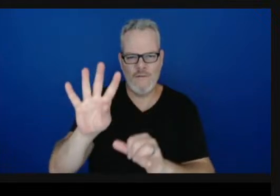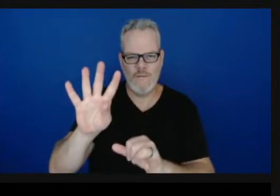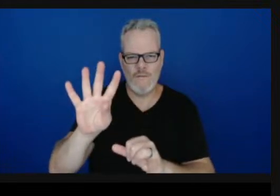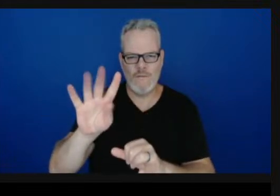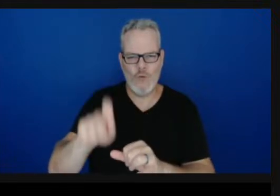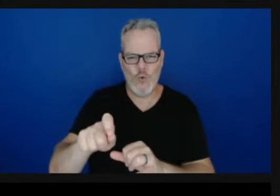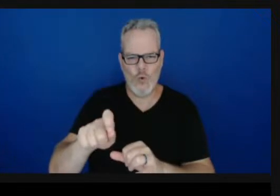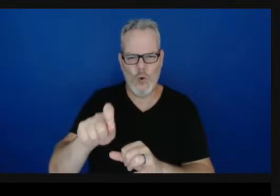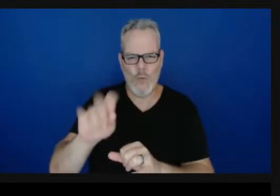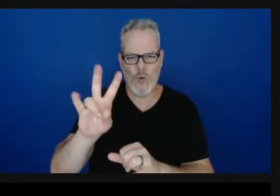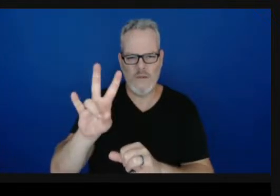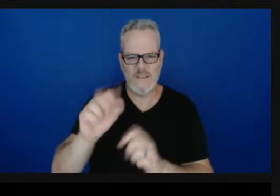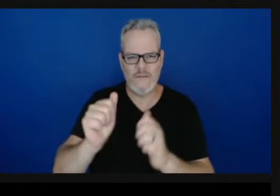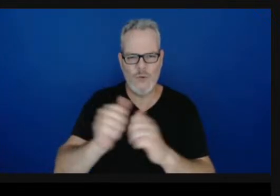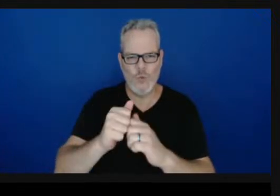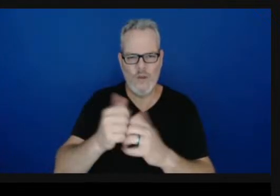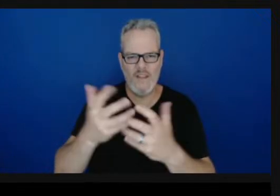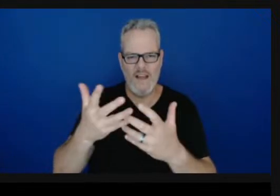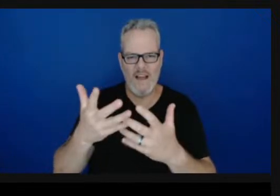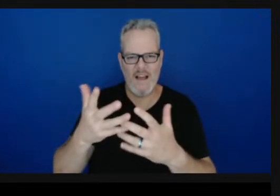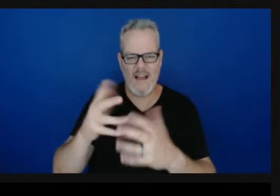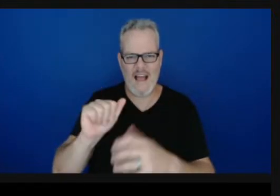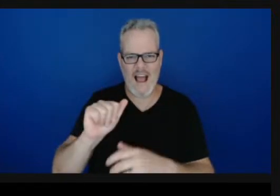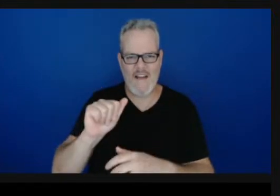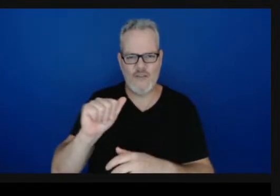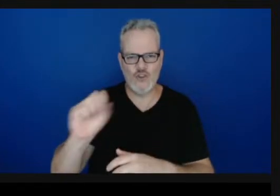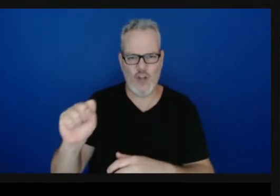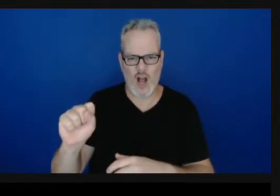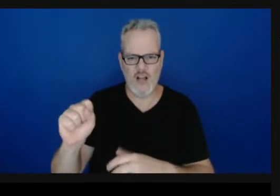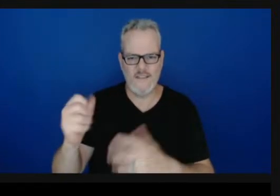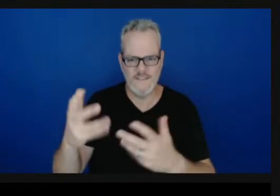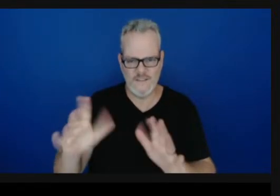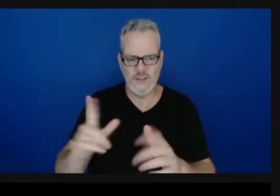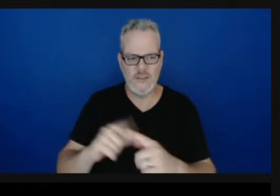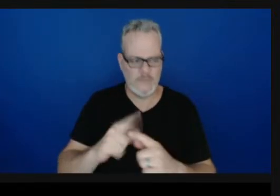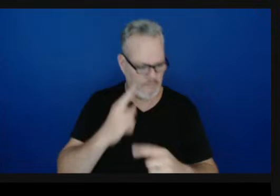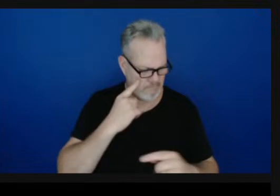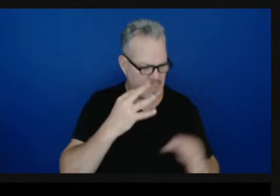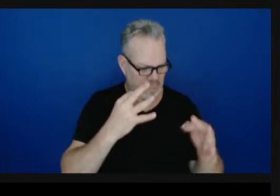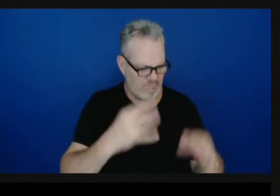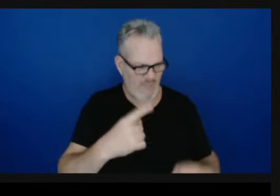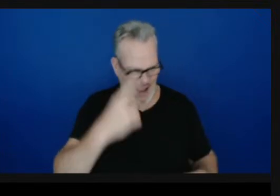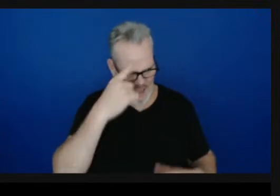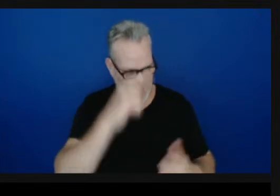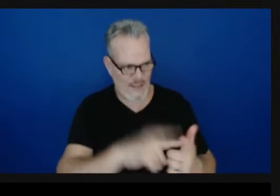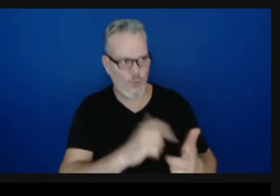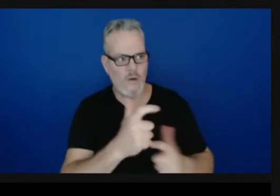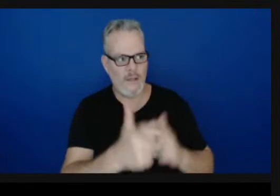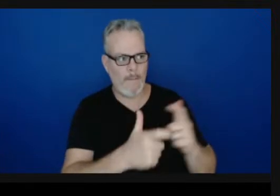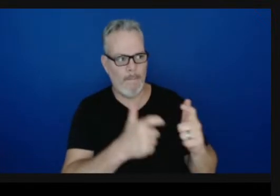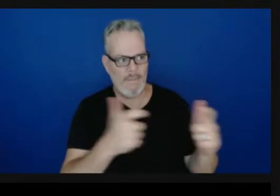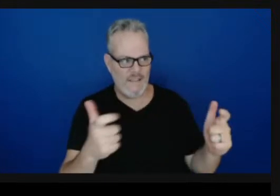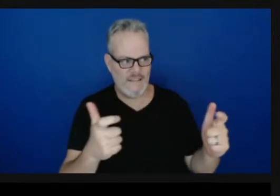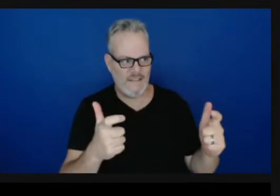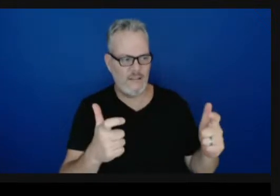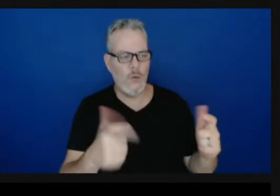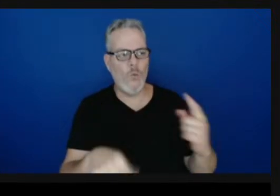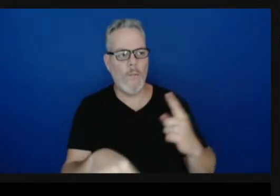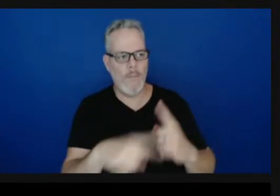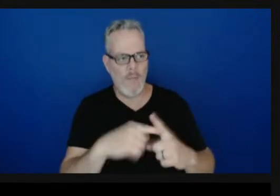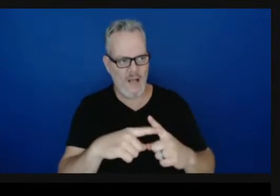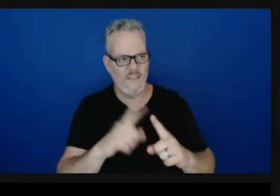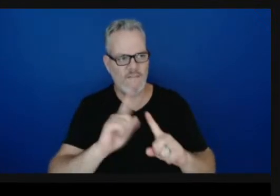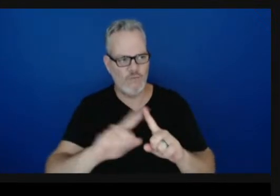with aftershocks. So maybe that's, yeah. I'll have to go back and look. I think it's definitely one of the bigger quakes, and then all of the aftershocks centered around